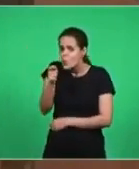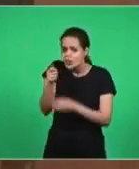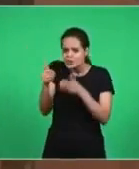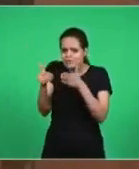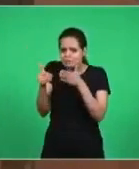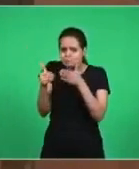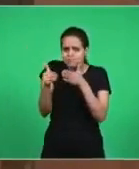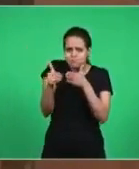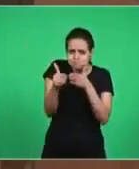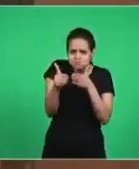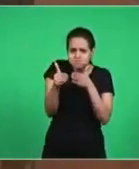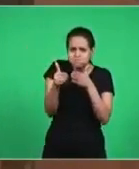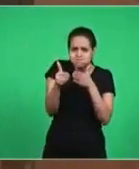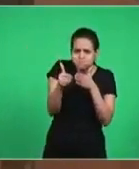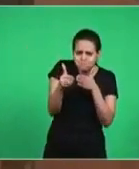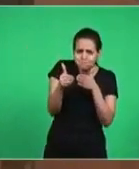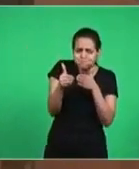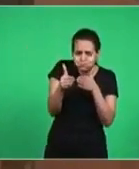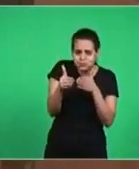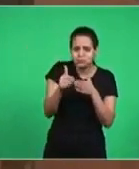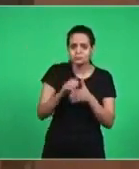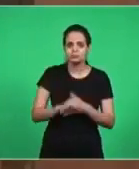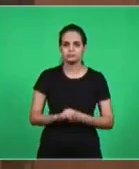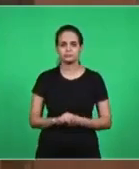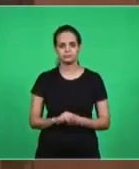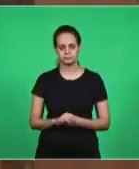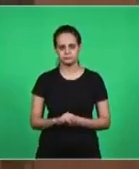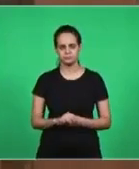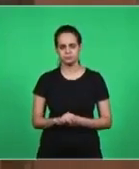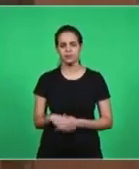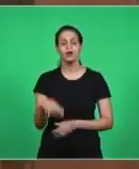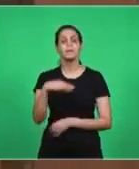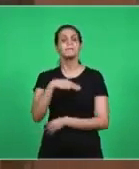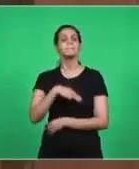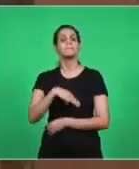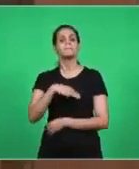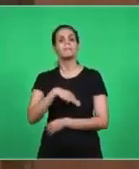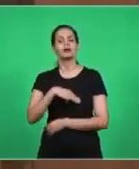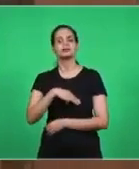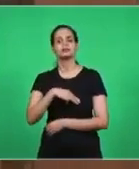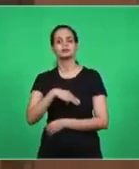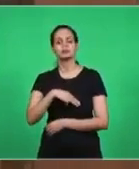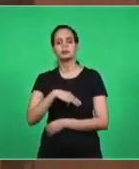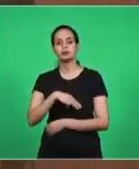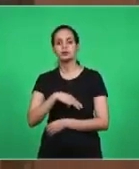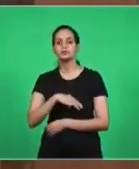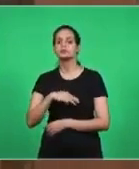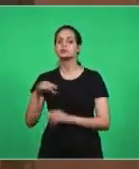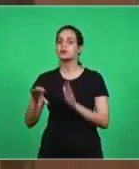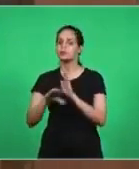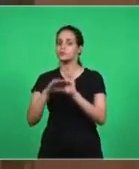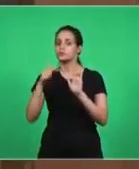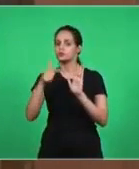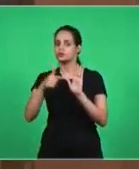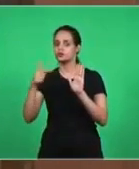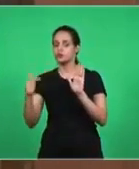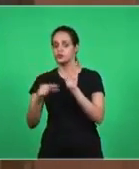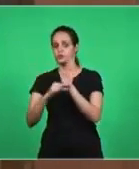with Zephaniah 1:7. So let's show Matthew 22, what the verse says, verse